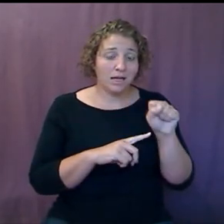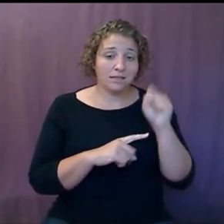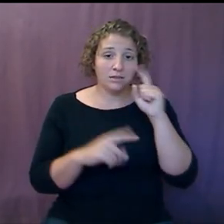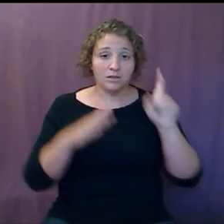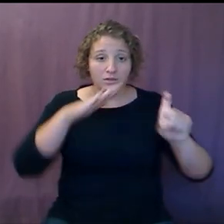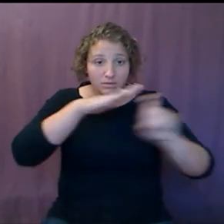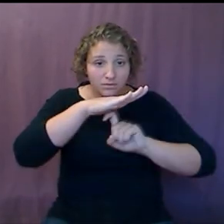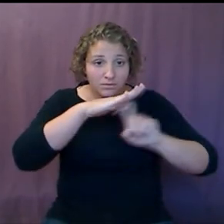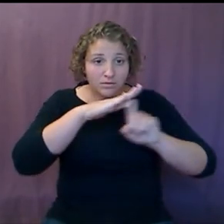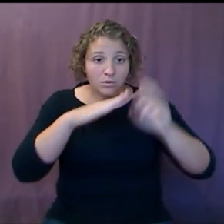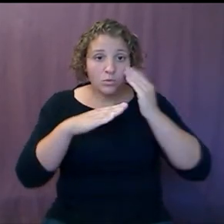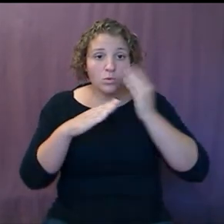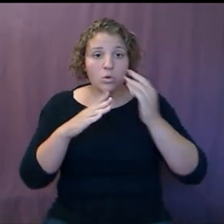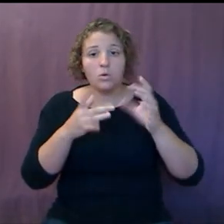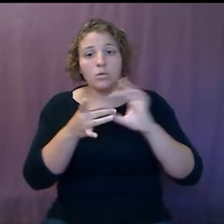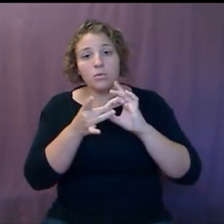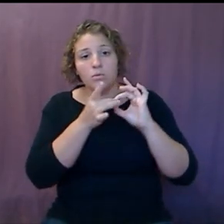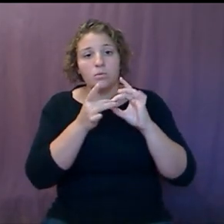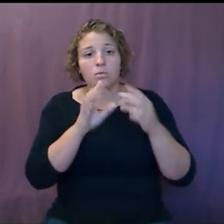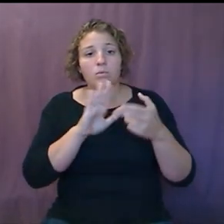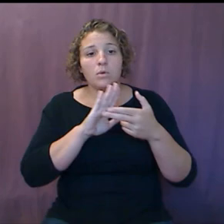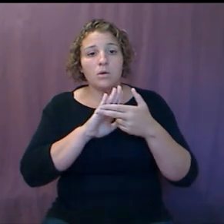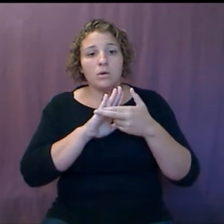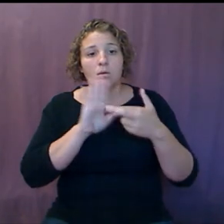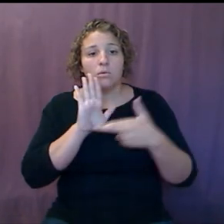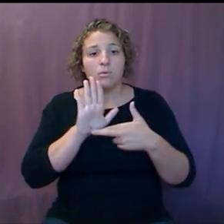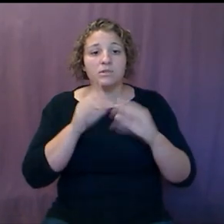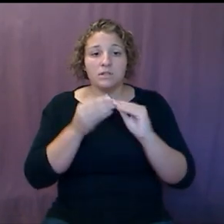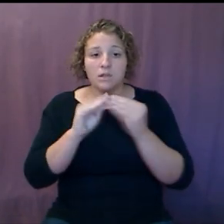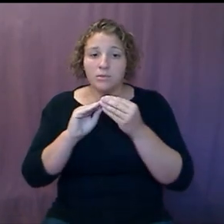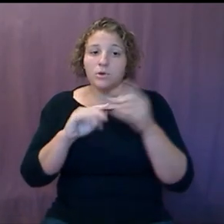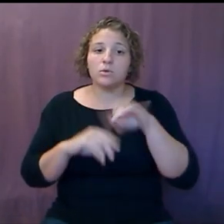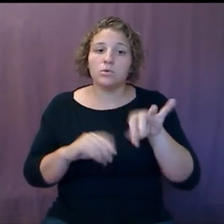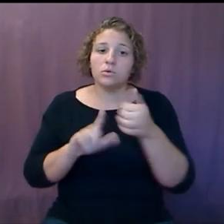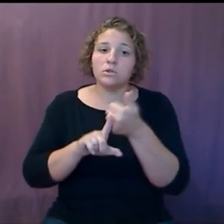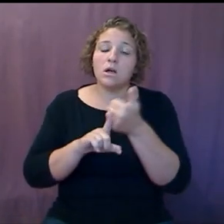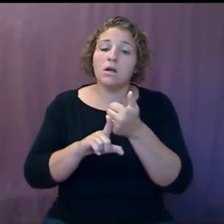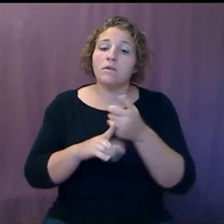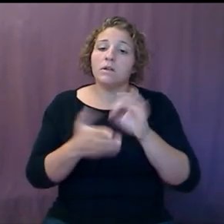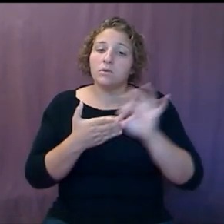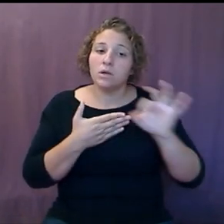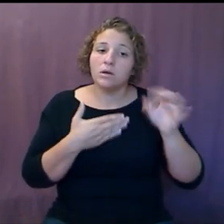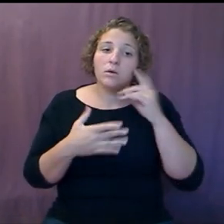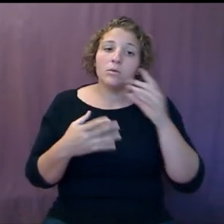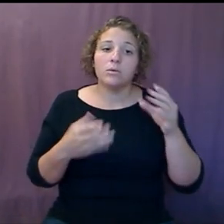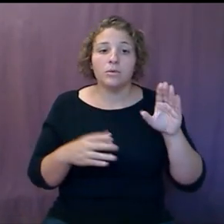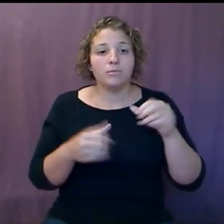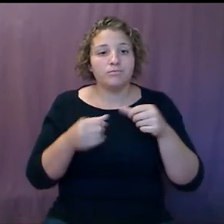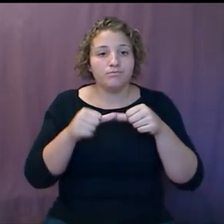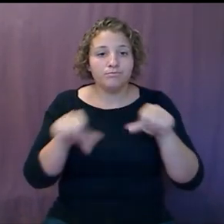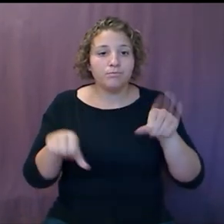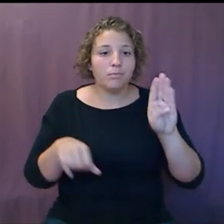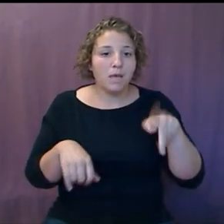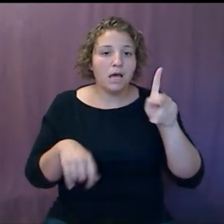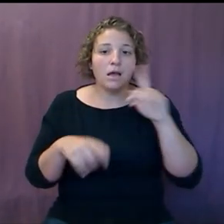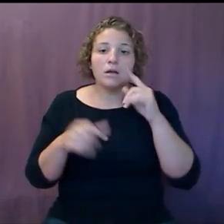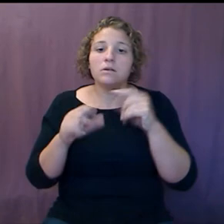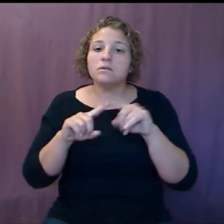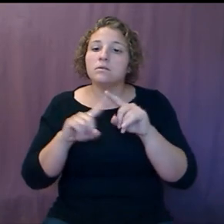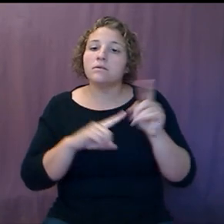comes back representing the number and that number represents you your accounts or whatever it may be and so for example your social security number your